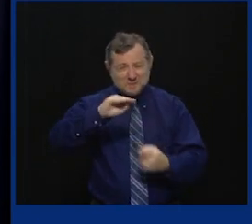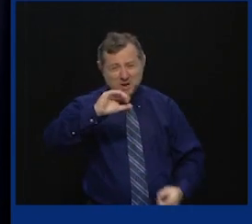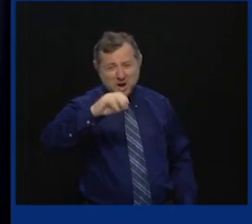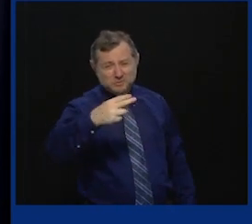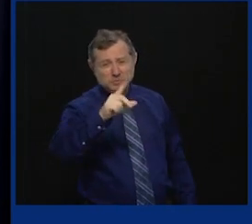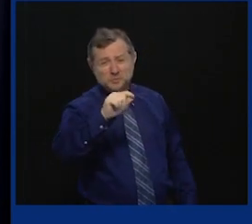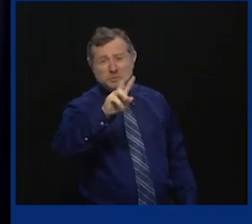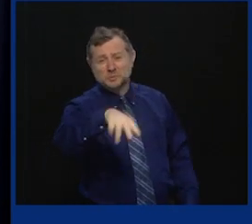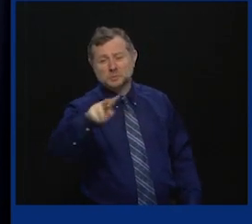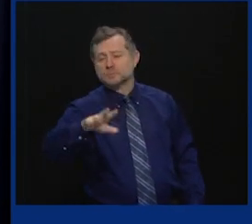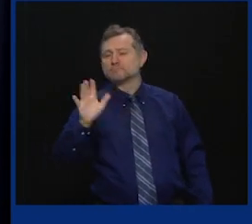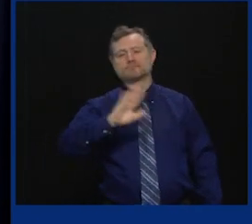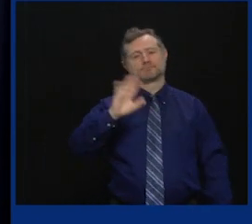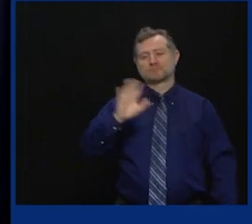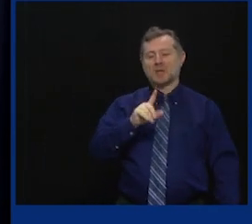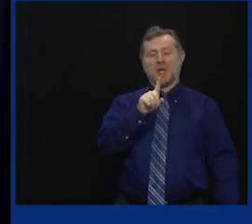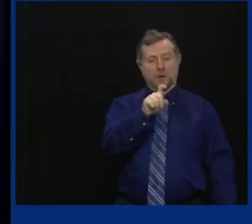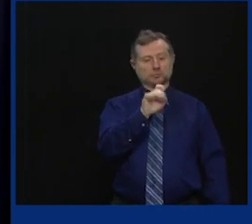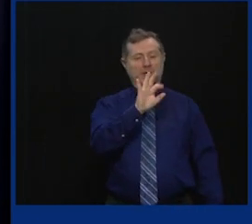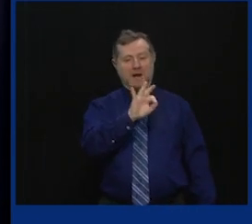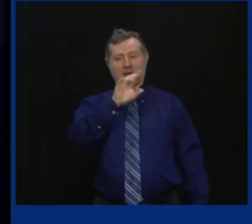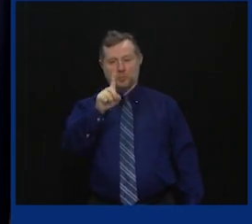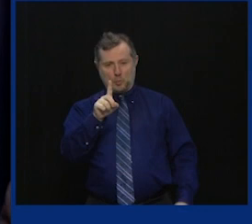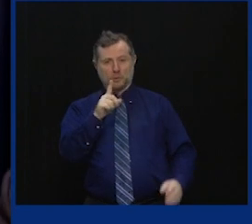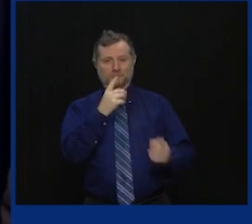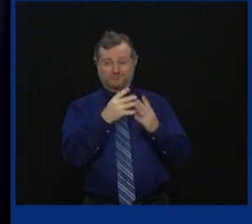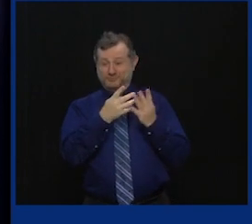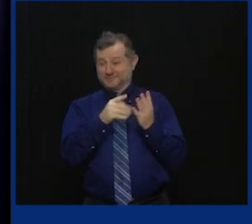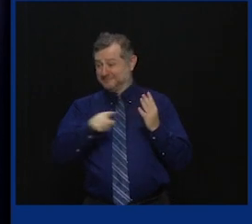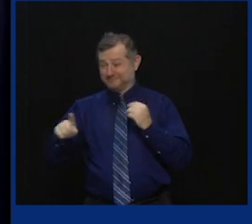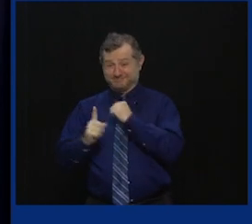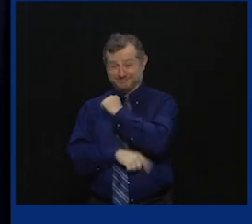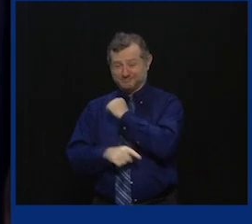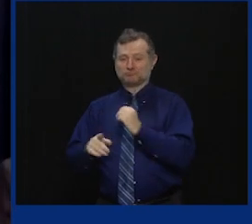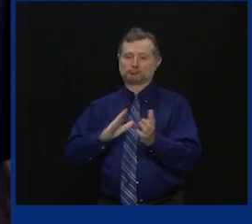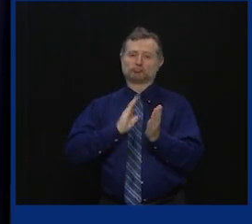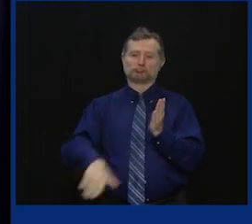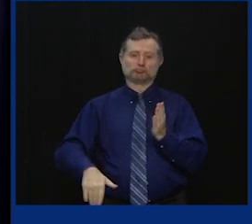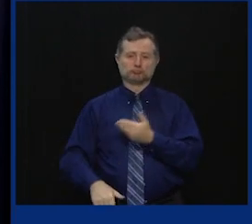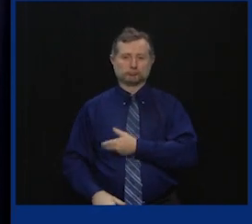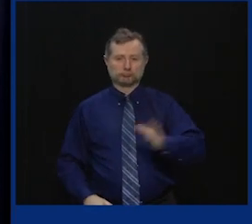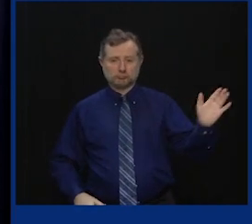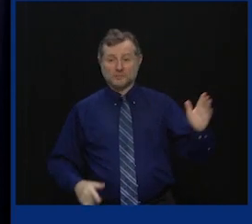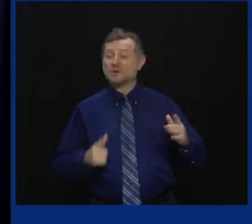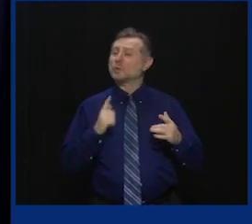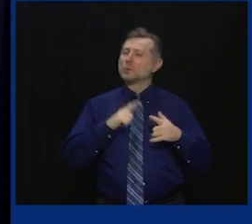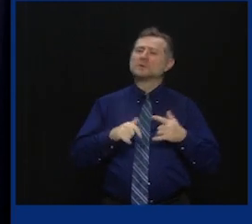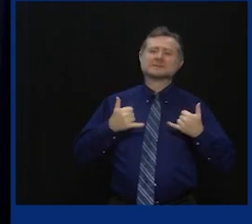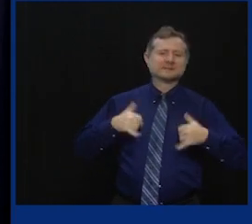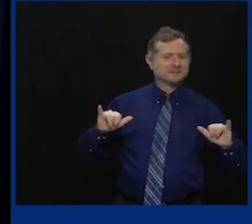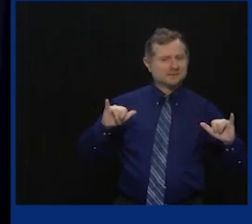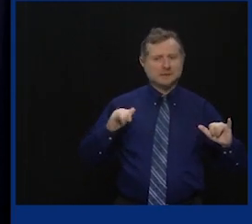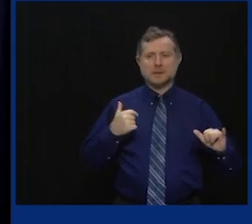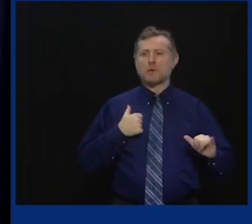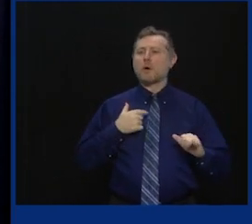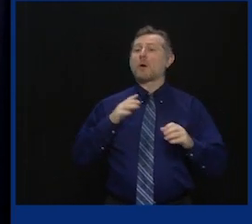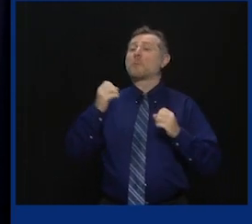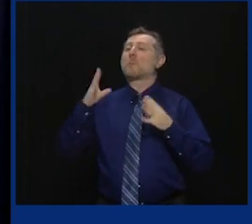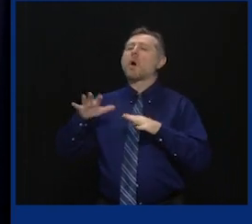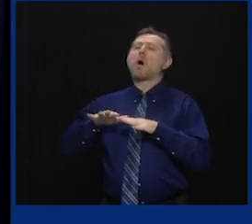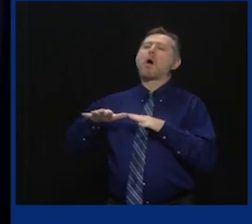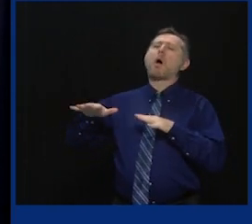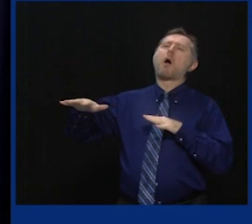Separately from the parolees, we have a combustible situation still at Rikers because of overcrowding. What does that look